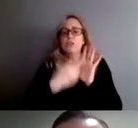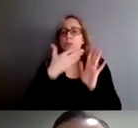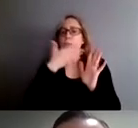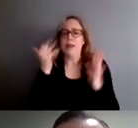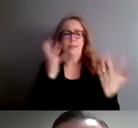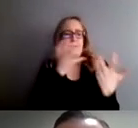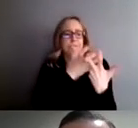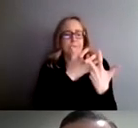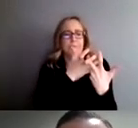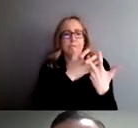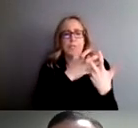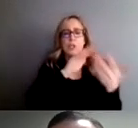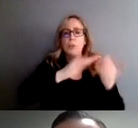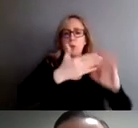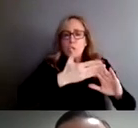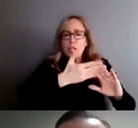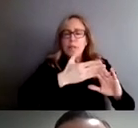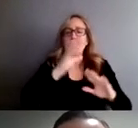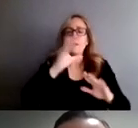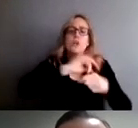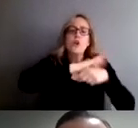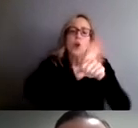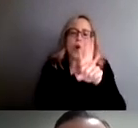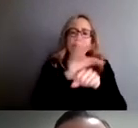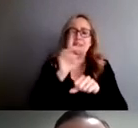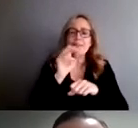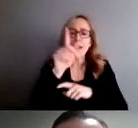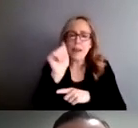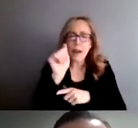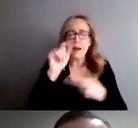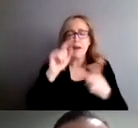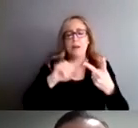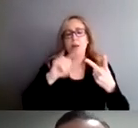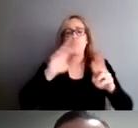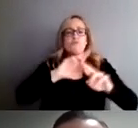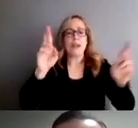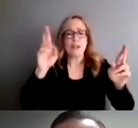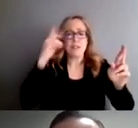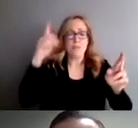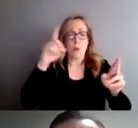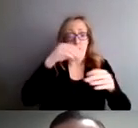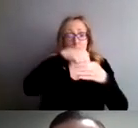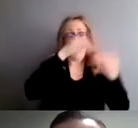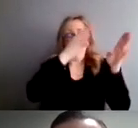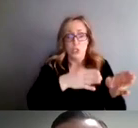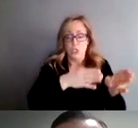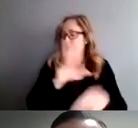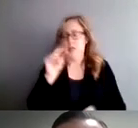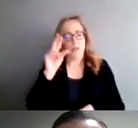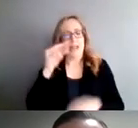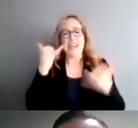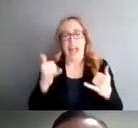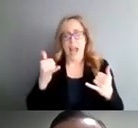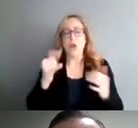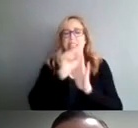community's COVID data, the community's readiness for in-person learning and families' needs. That's no longer the case. It's a state model dictated